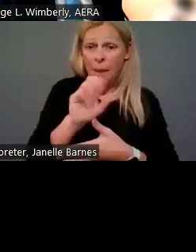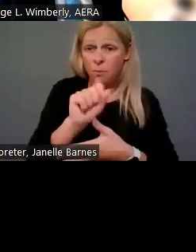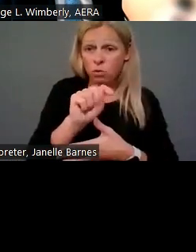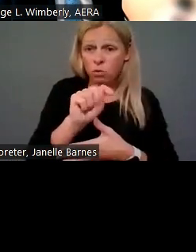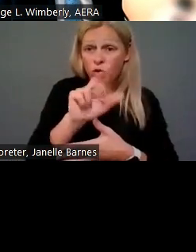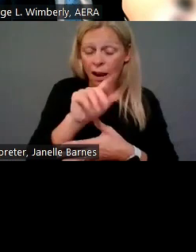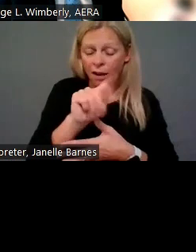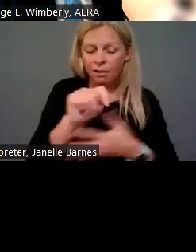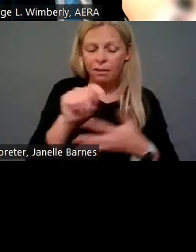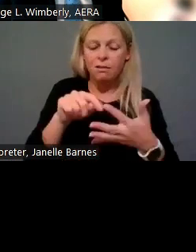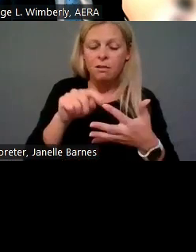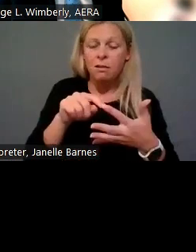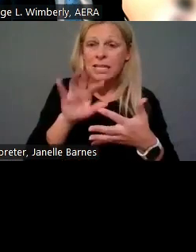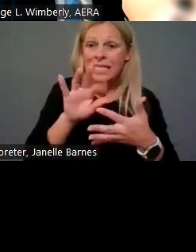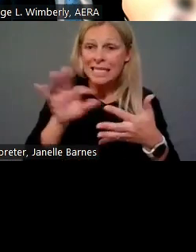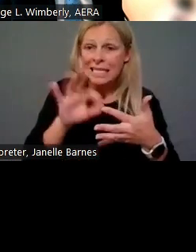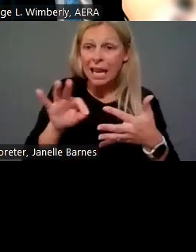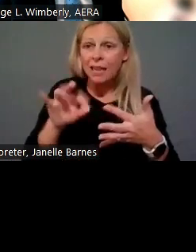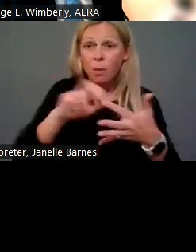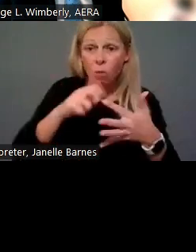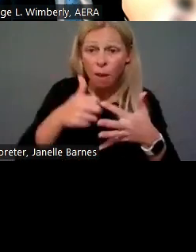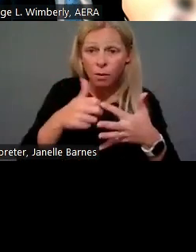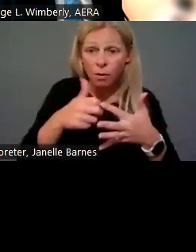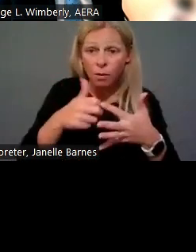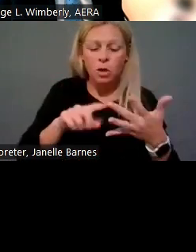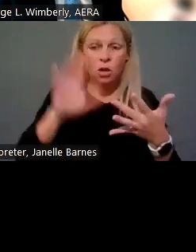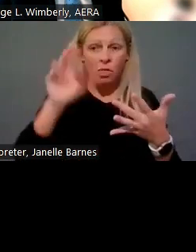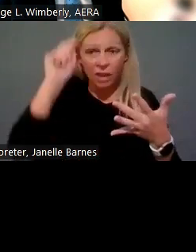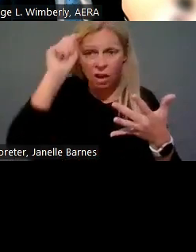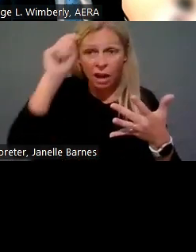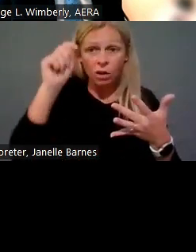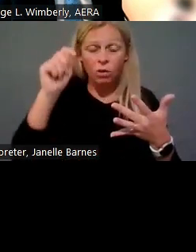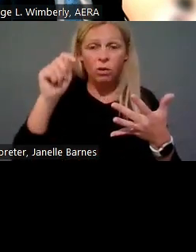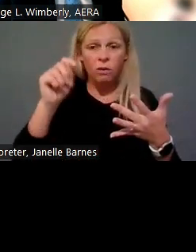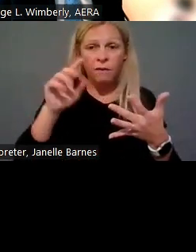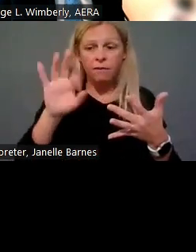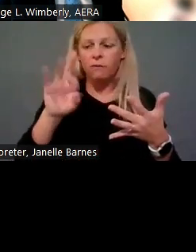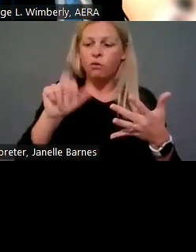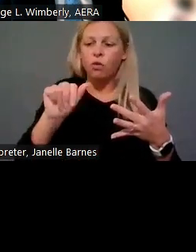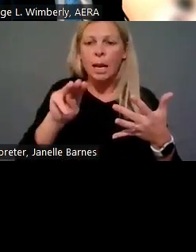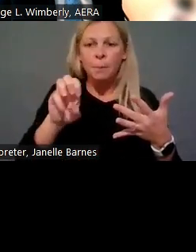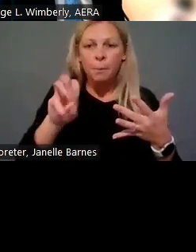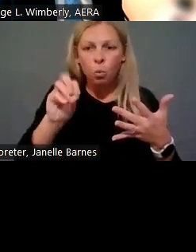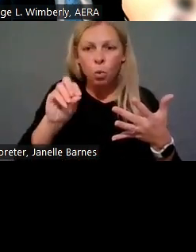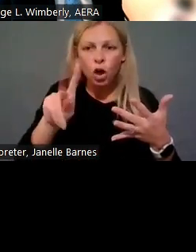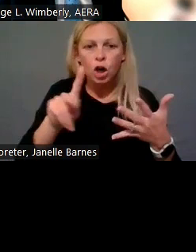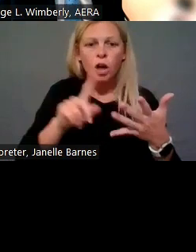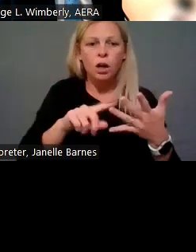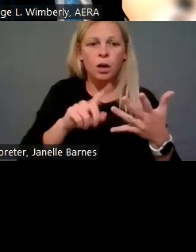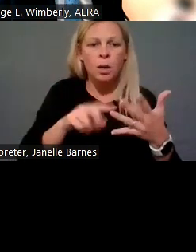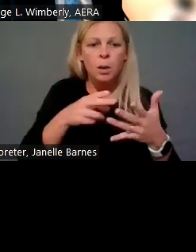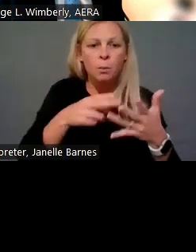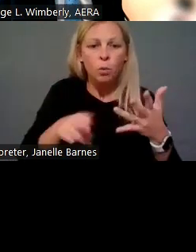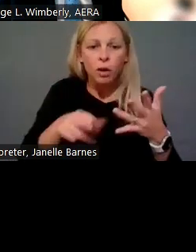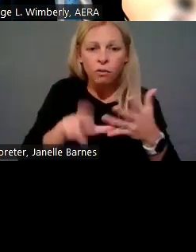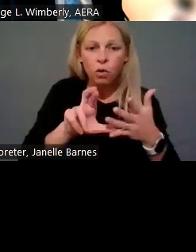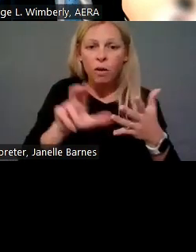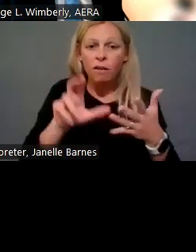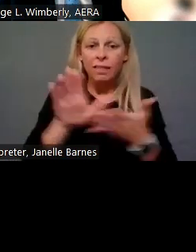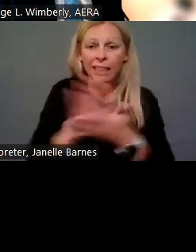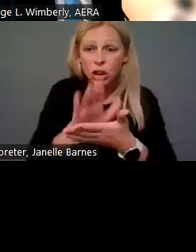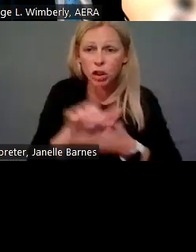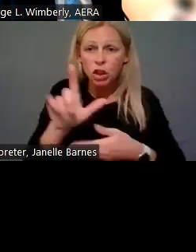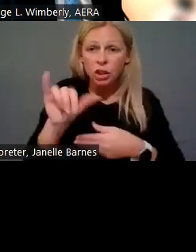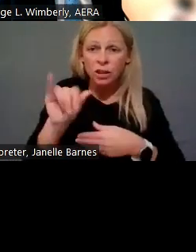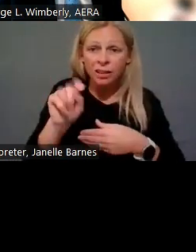the problem, your theoretical conceptual framework, brief review of the literature, your key